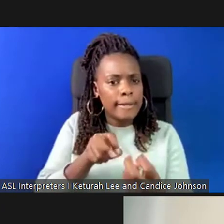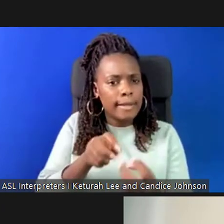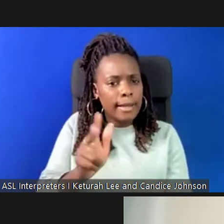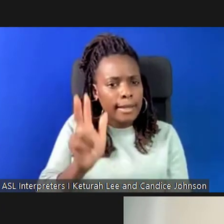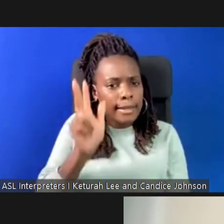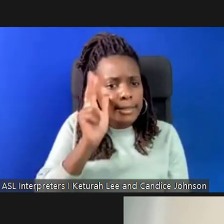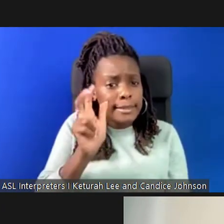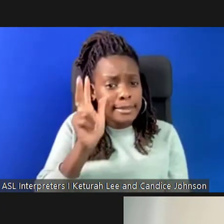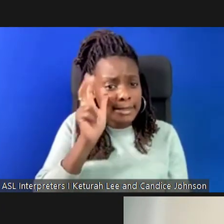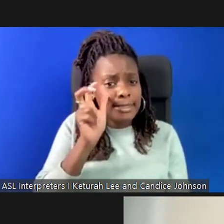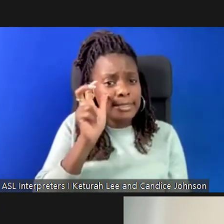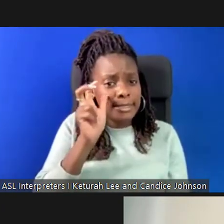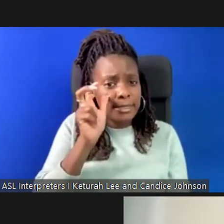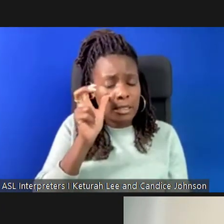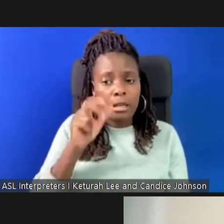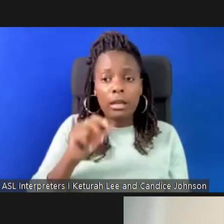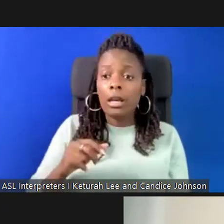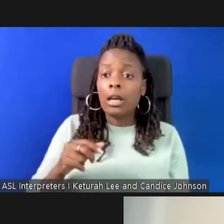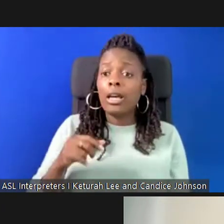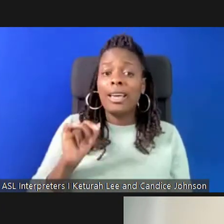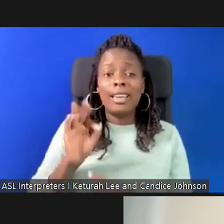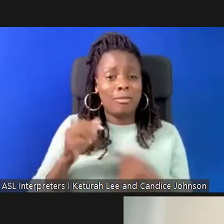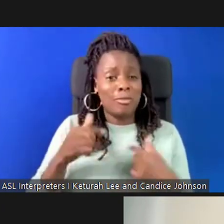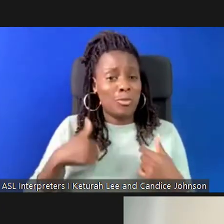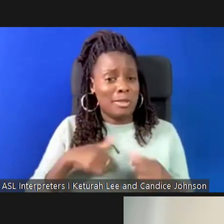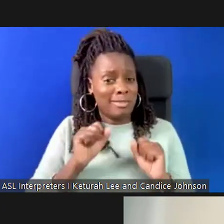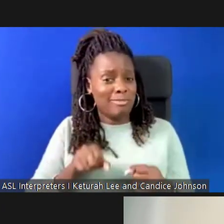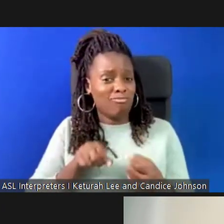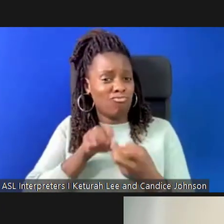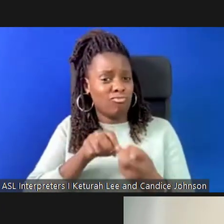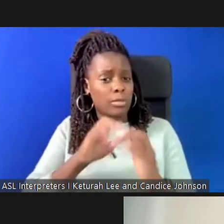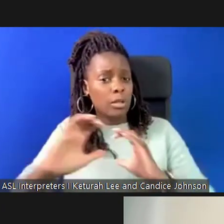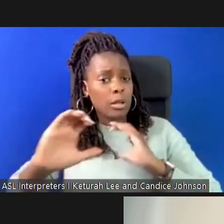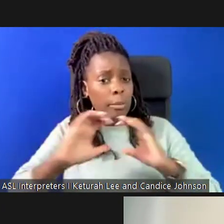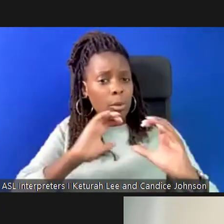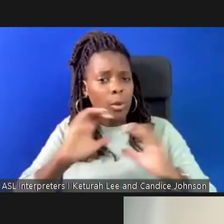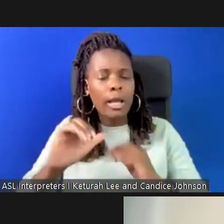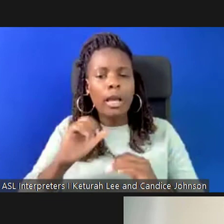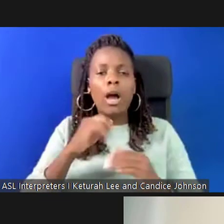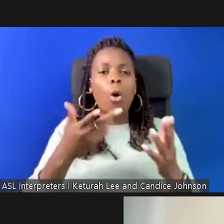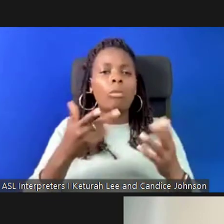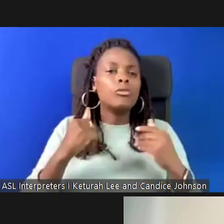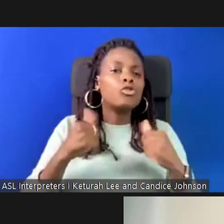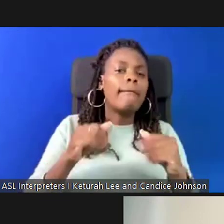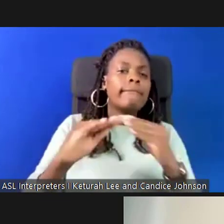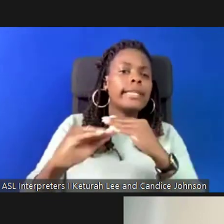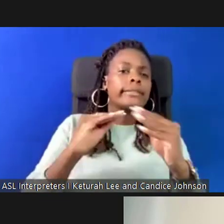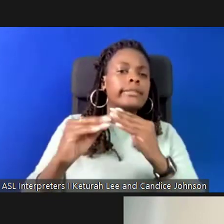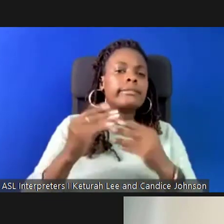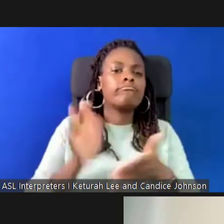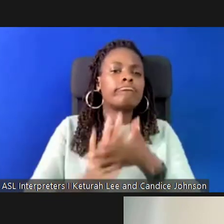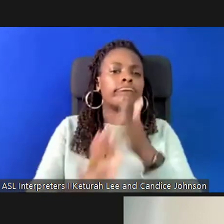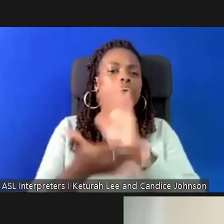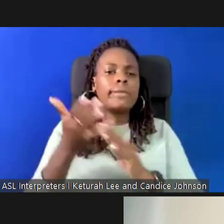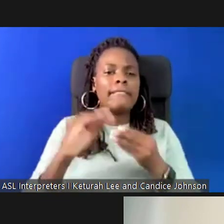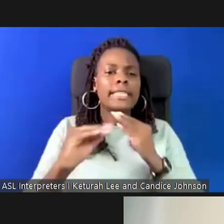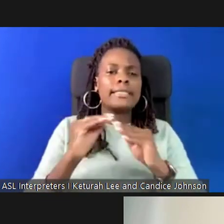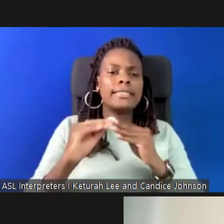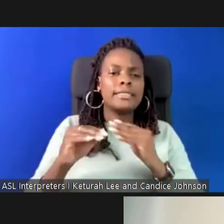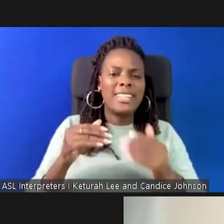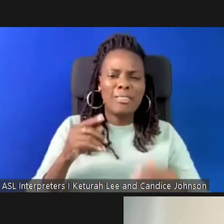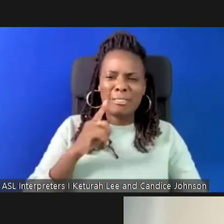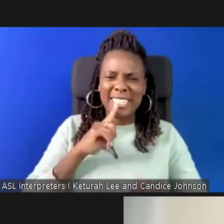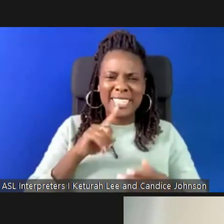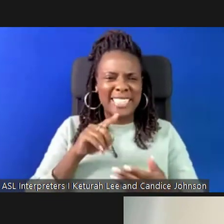we can communicate more of that it's not about fixing everything, which is such an